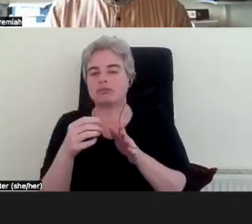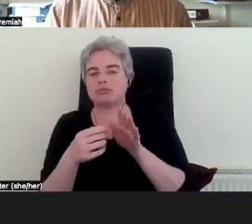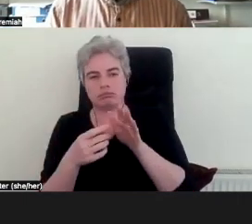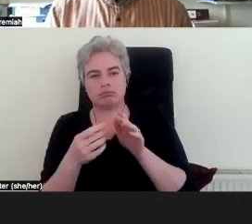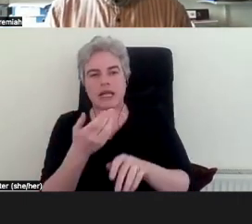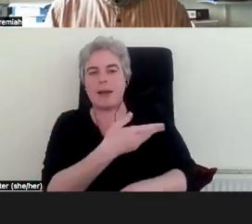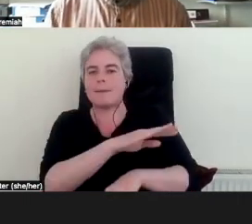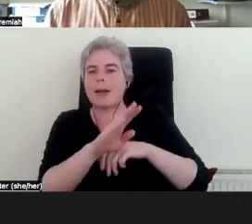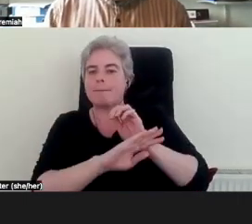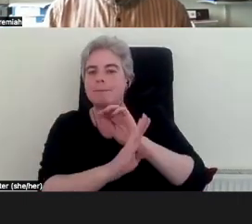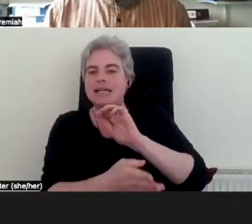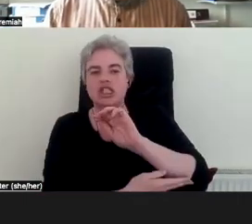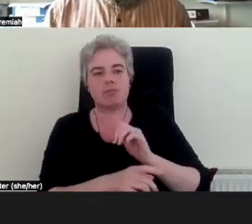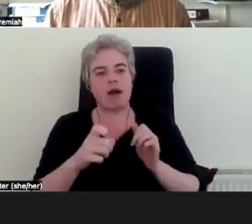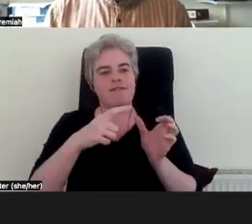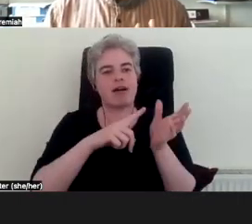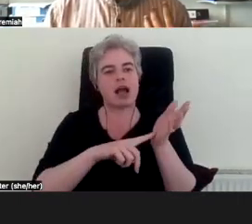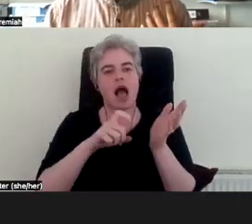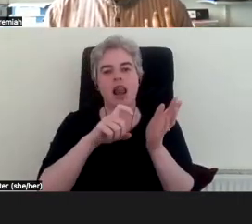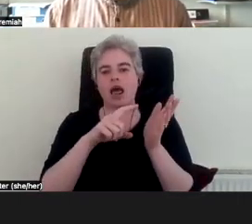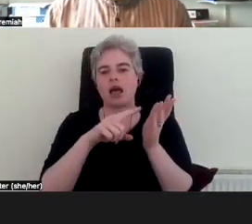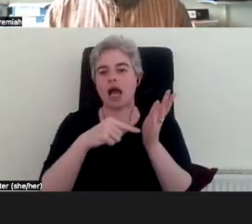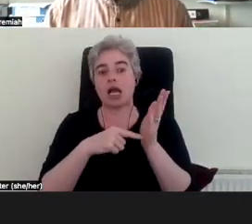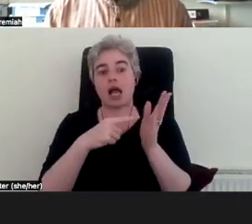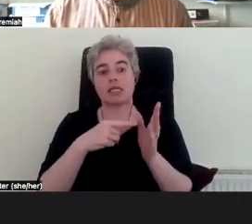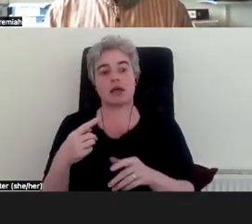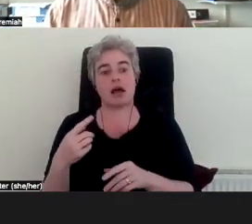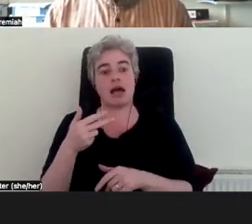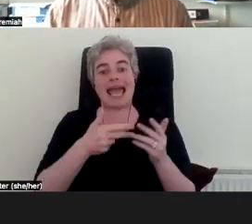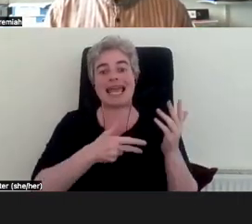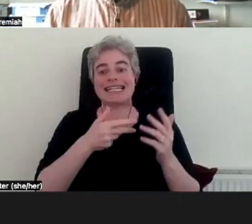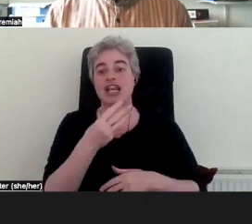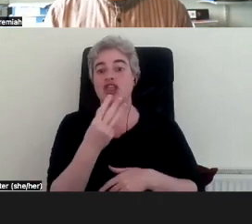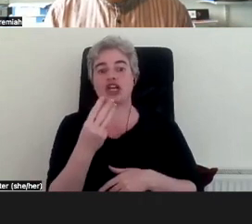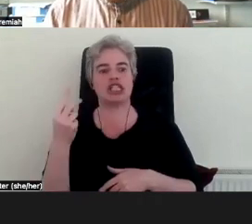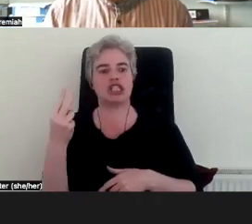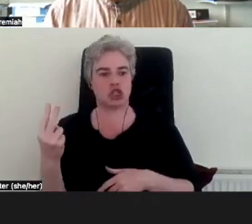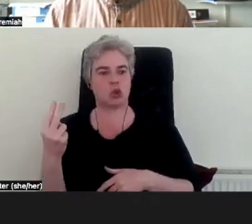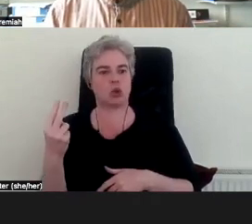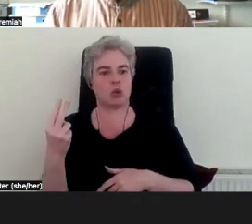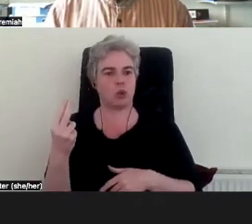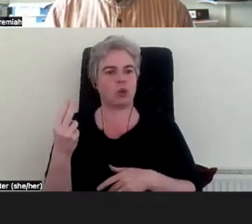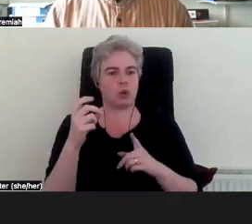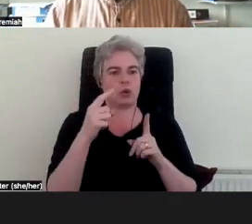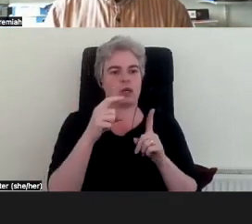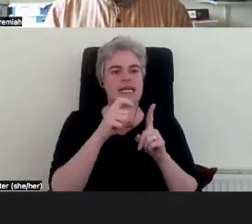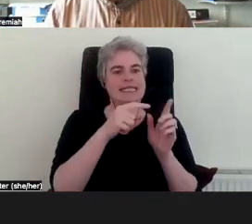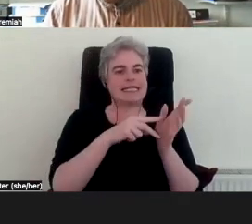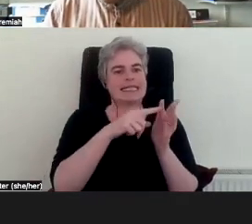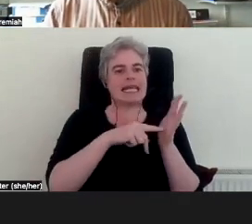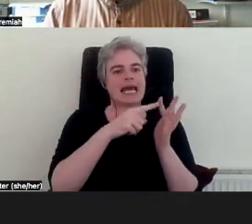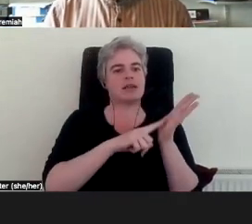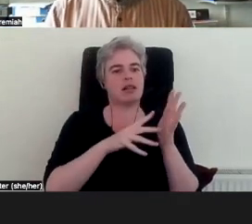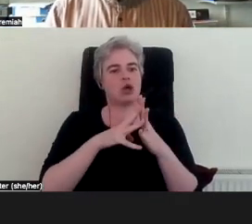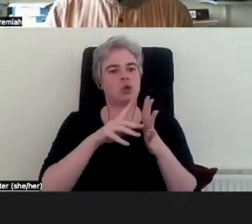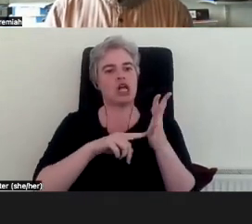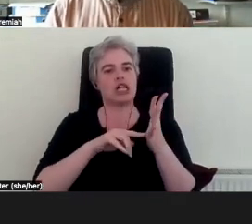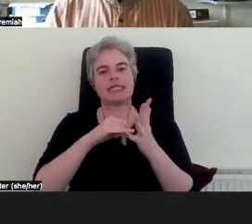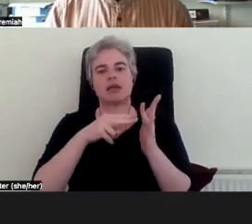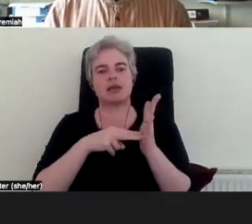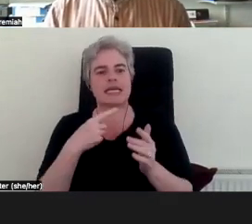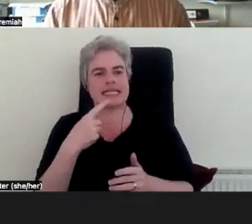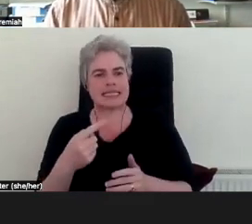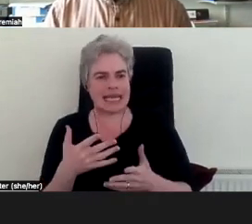in 1832. He said that Anglican establishment was vital to the providential purpose of